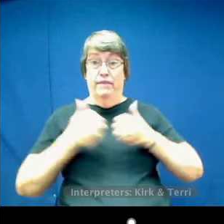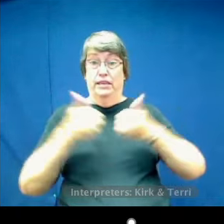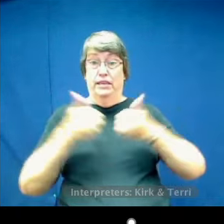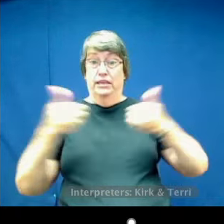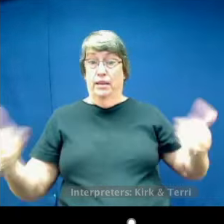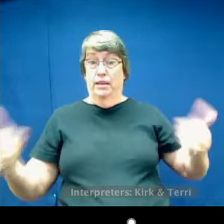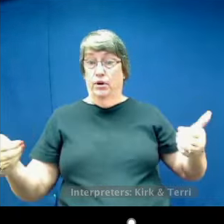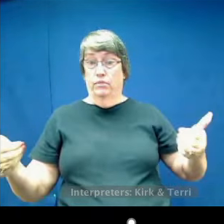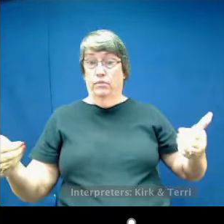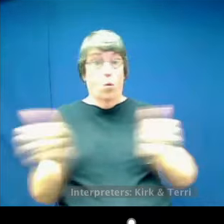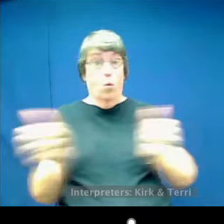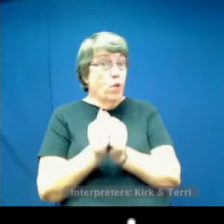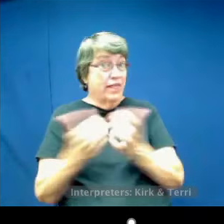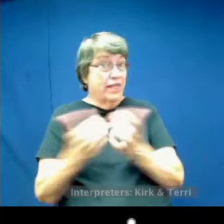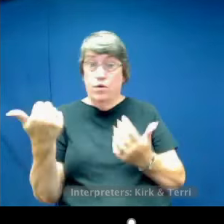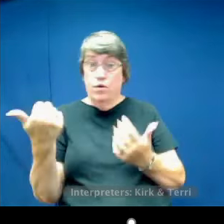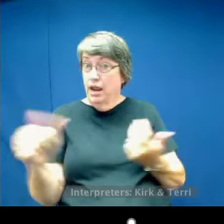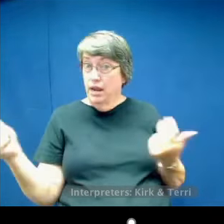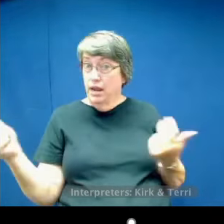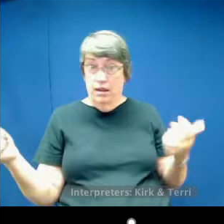cohabitation,